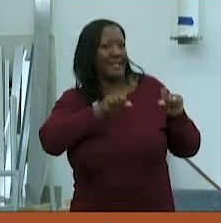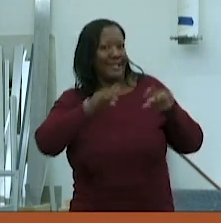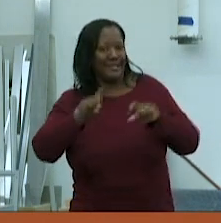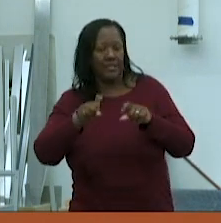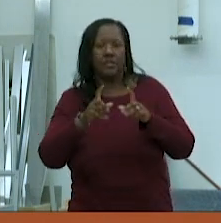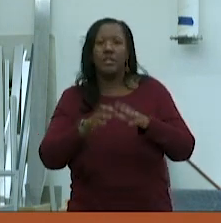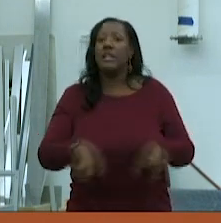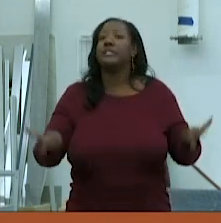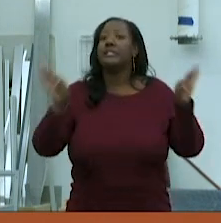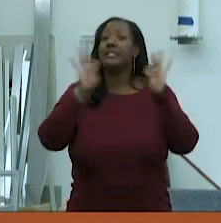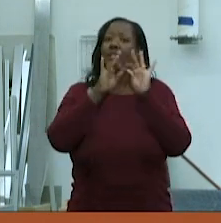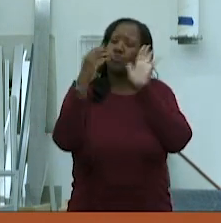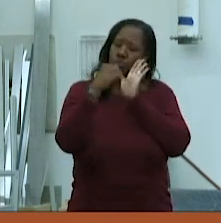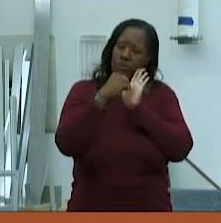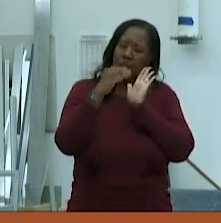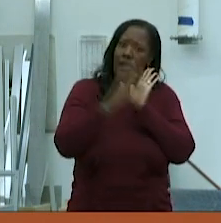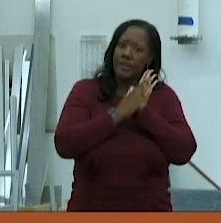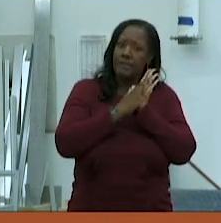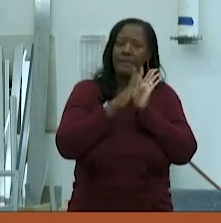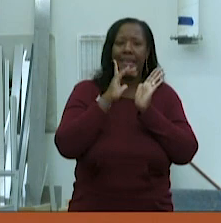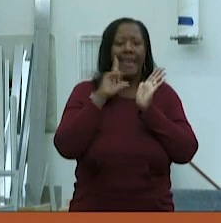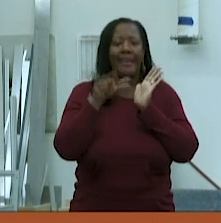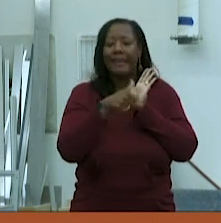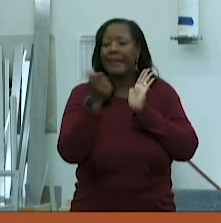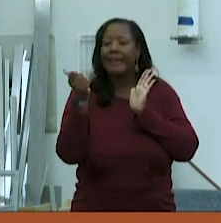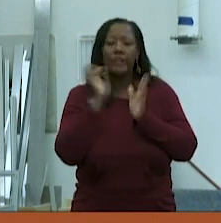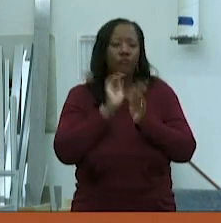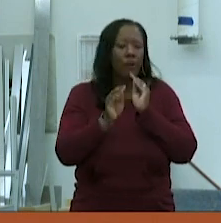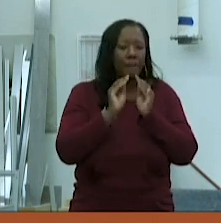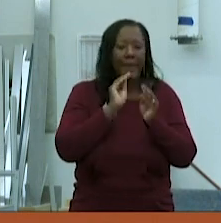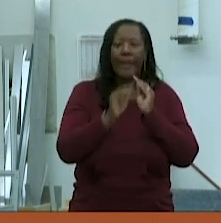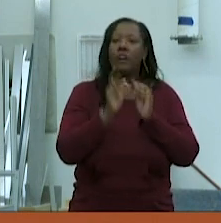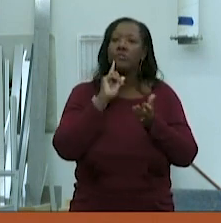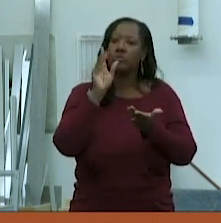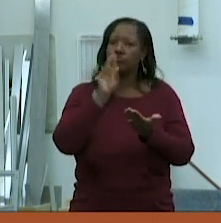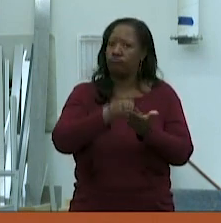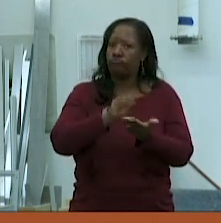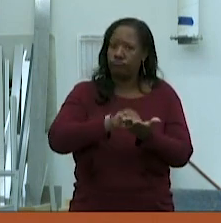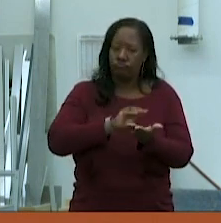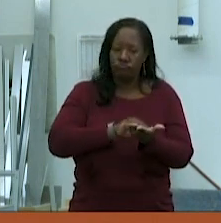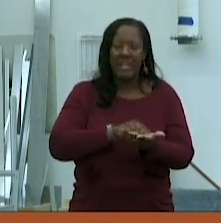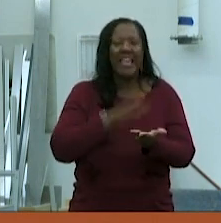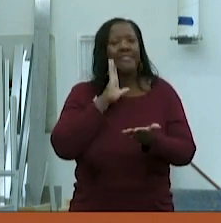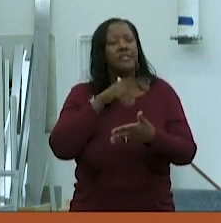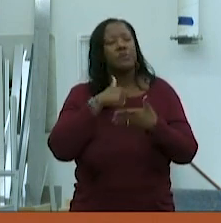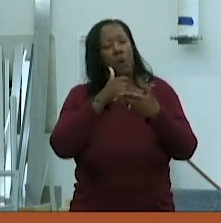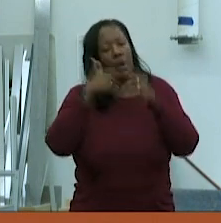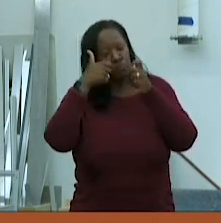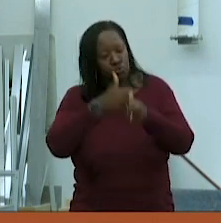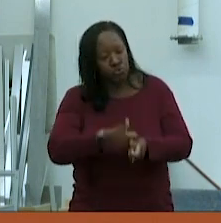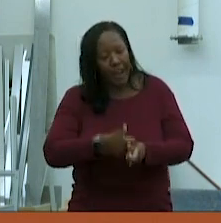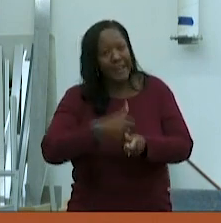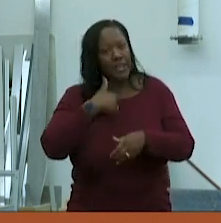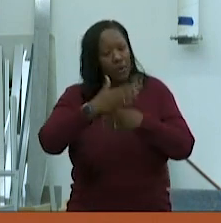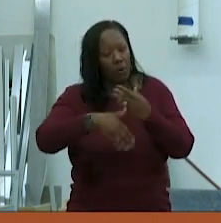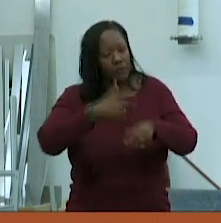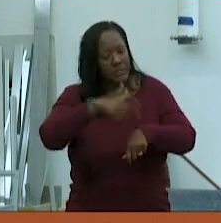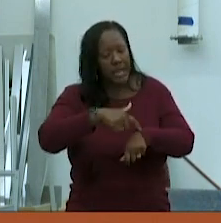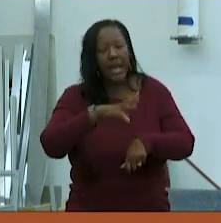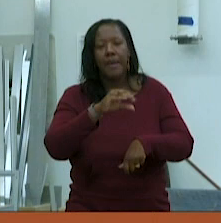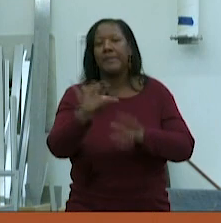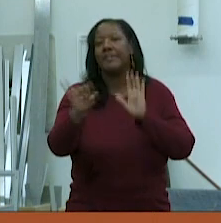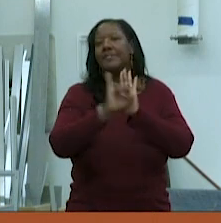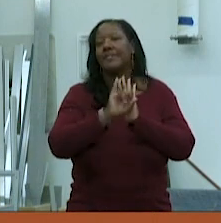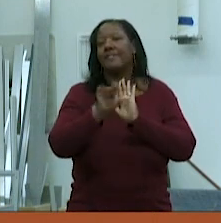and keep a record of any repairs or replacements made. This helps in tracking the interactive's performance over time and identifying any recurring issues that may need